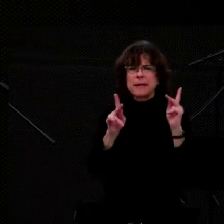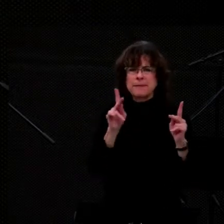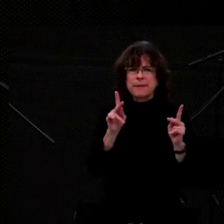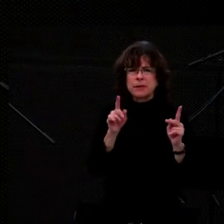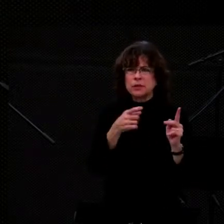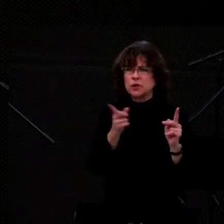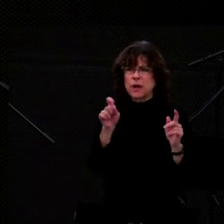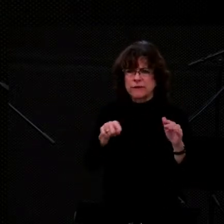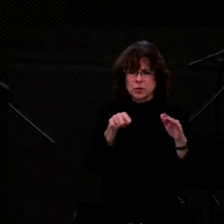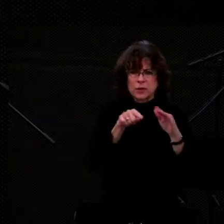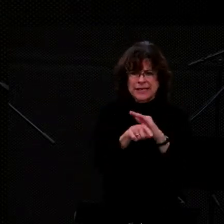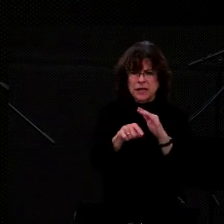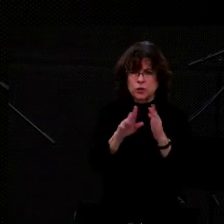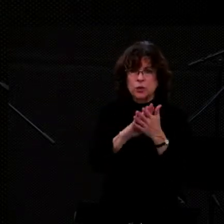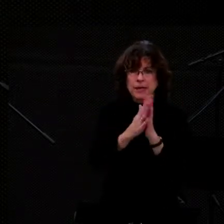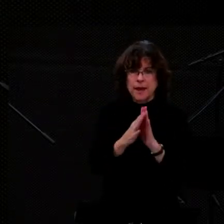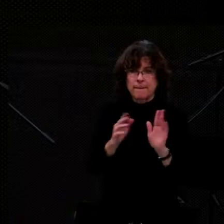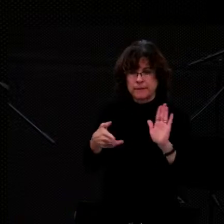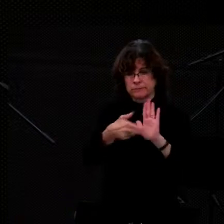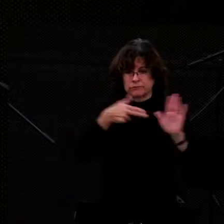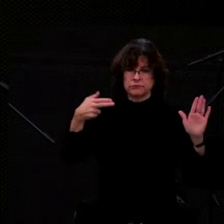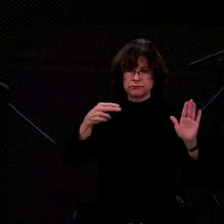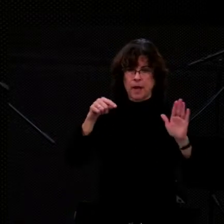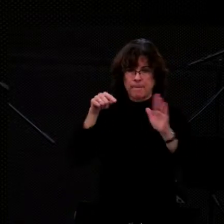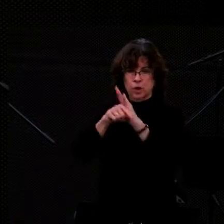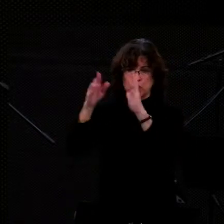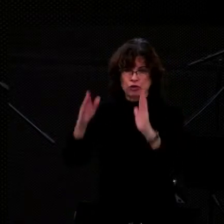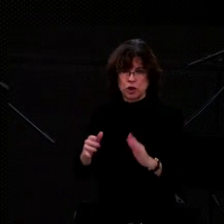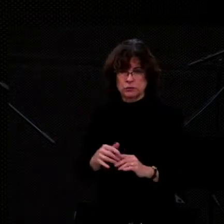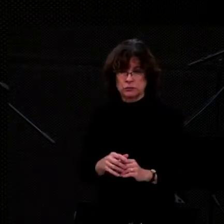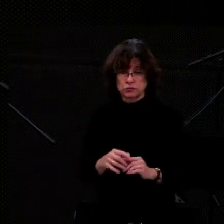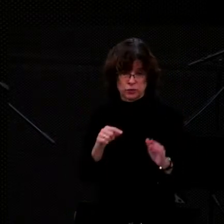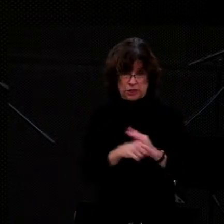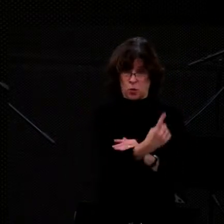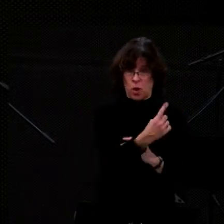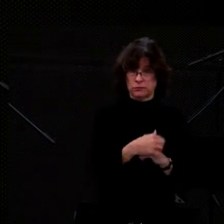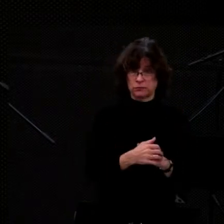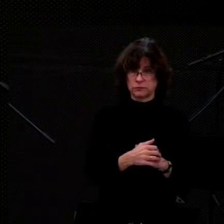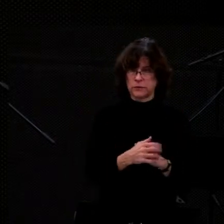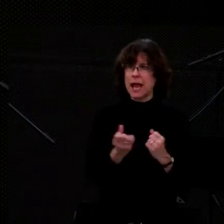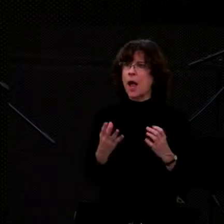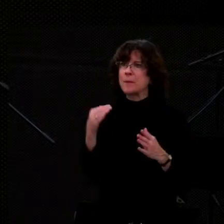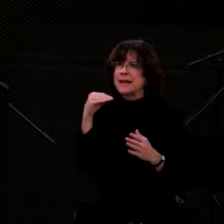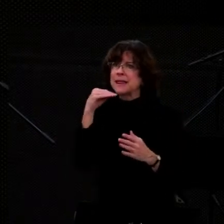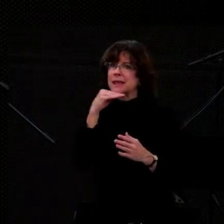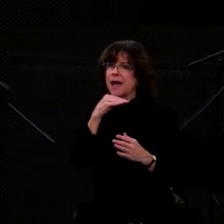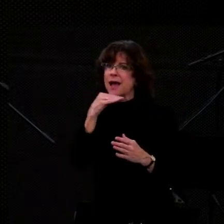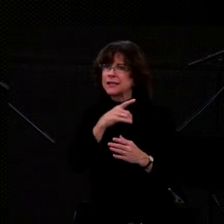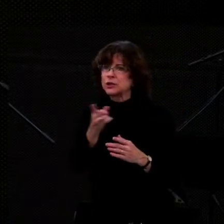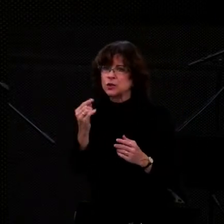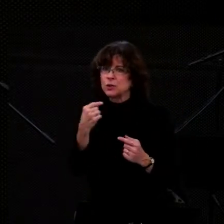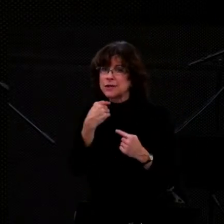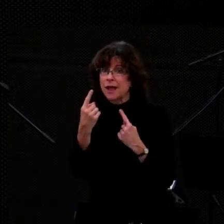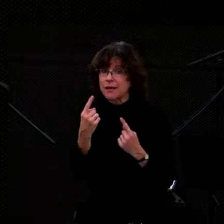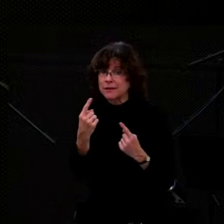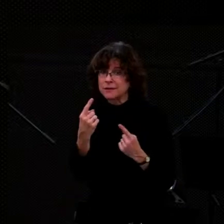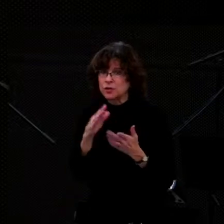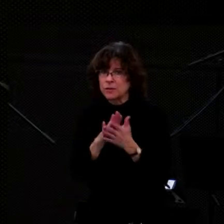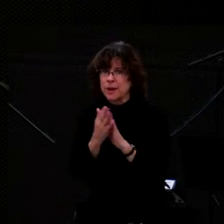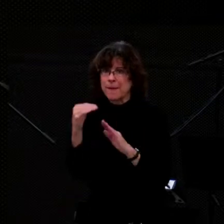Just one. Now, how many lies do you need to tell in order to be a liar? Just